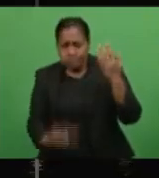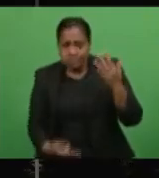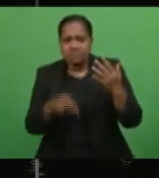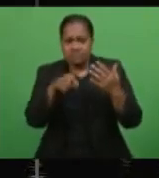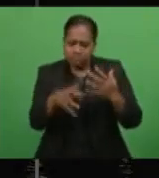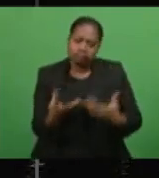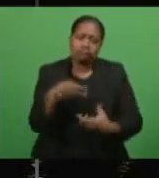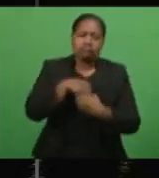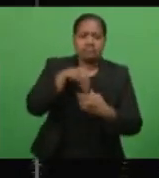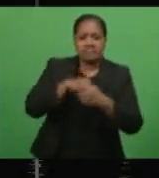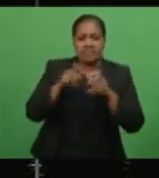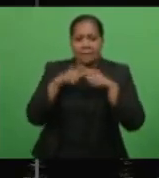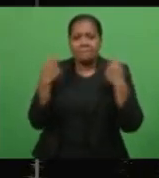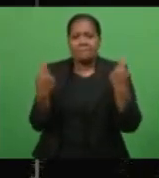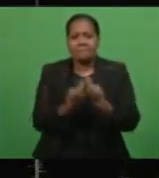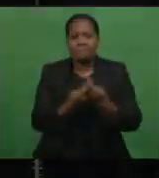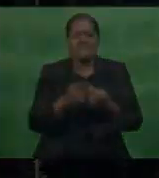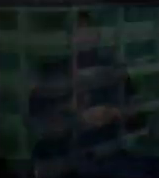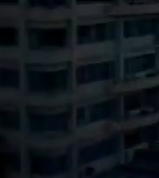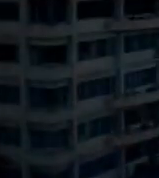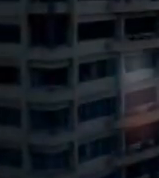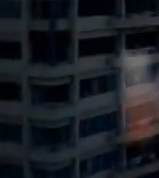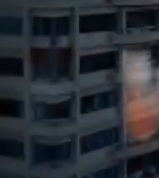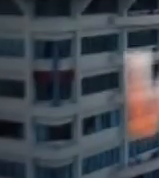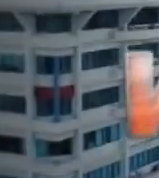have joined the teams.